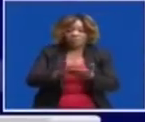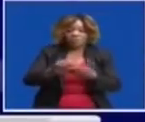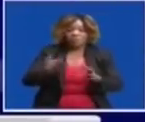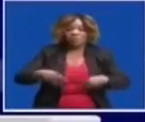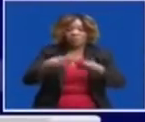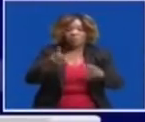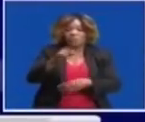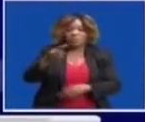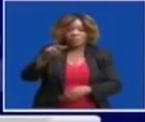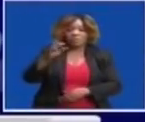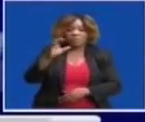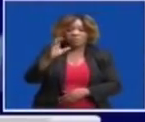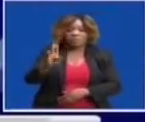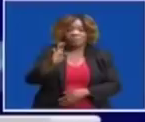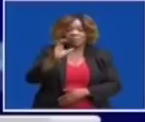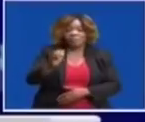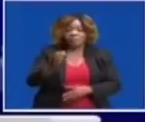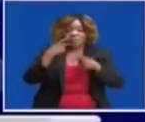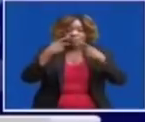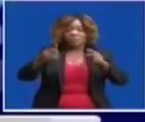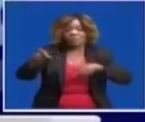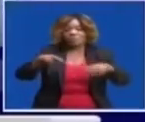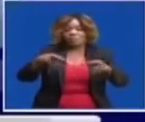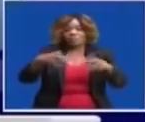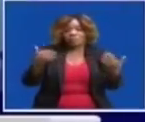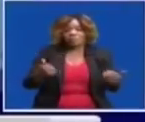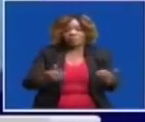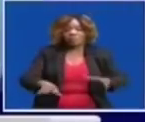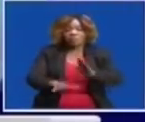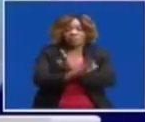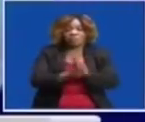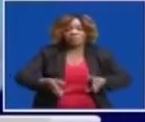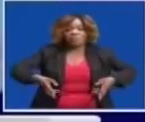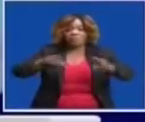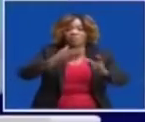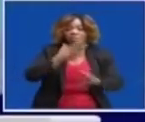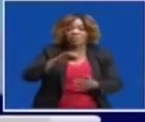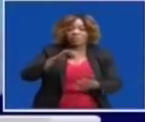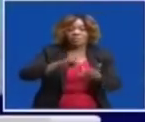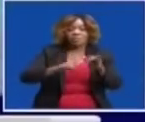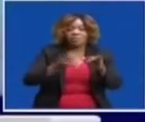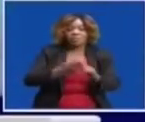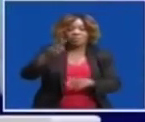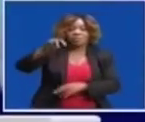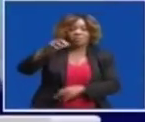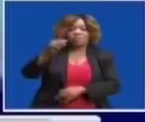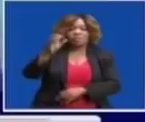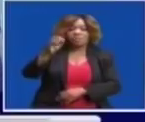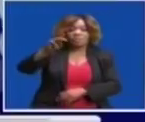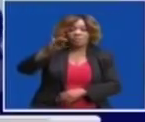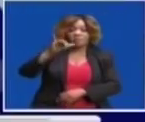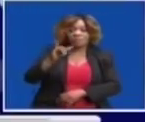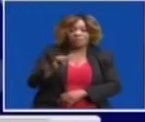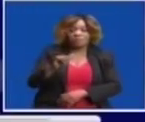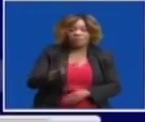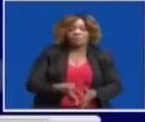ZNBC News by First Secretary, Press and Public Relations at the Zambian High Commission in South Africa, Naomi